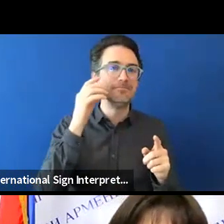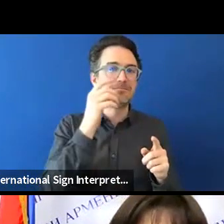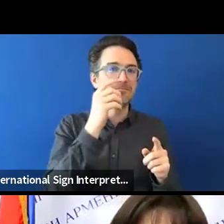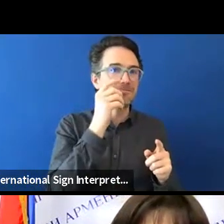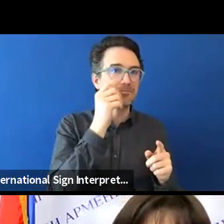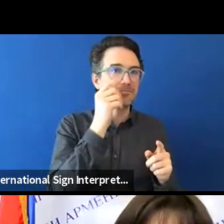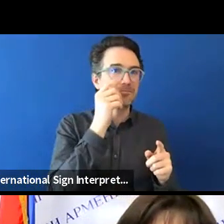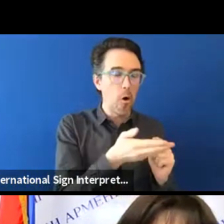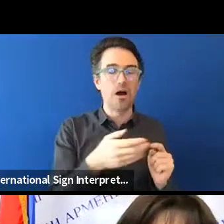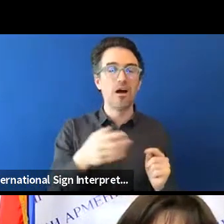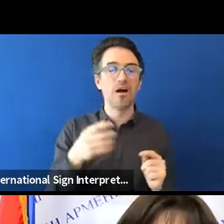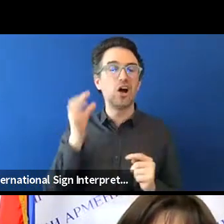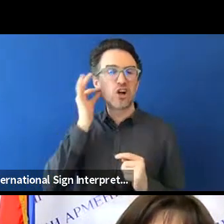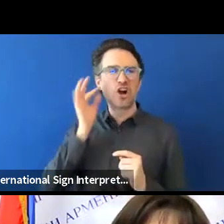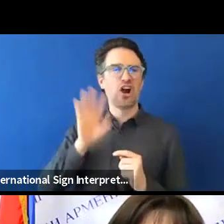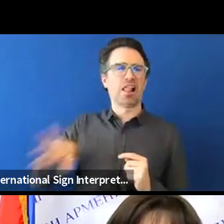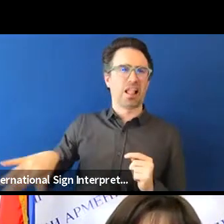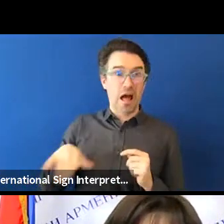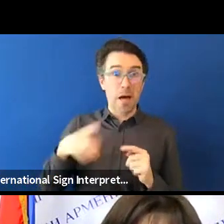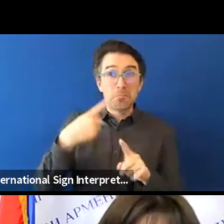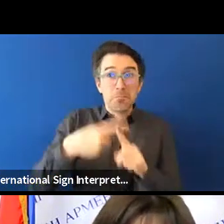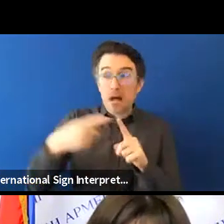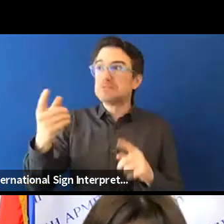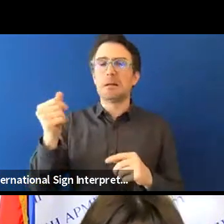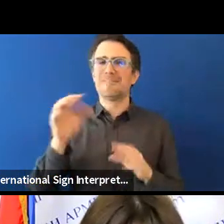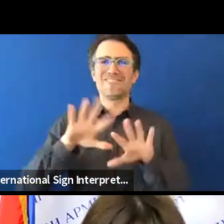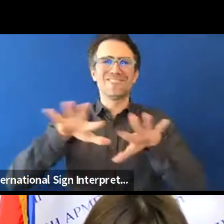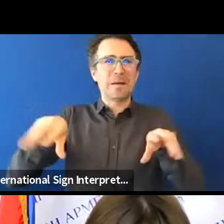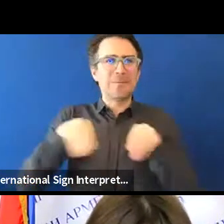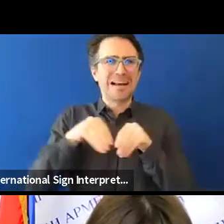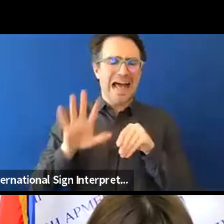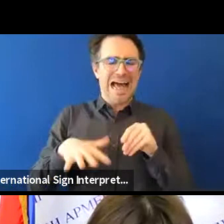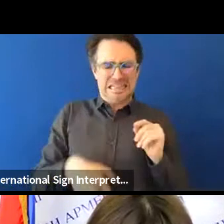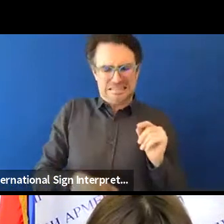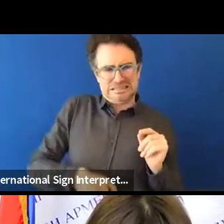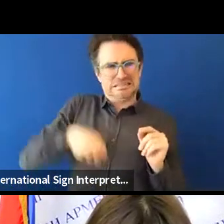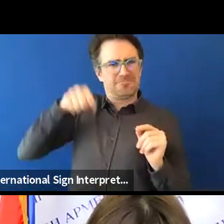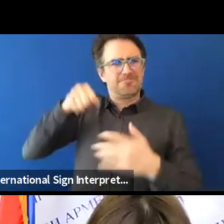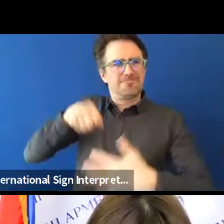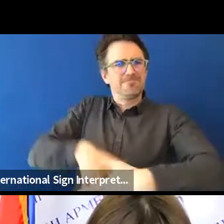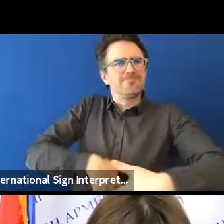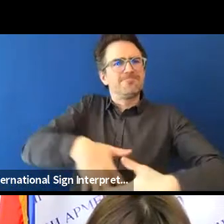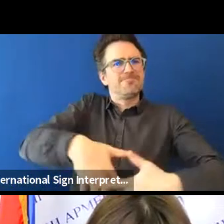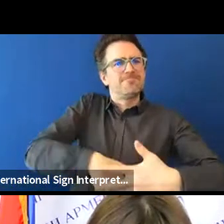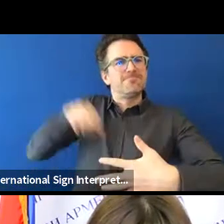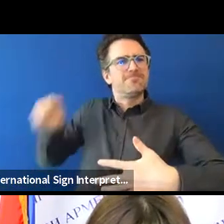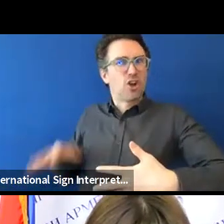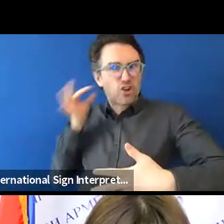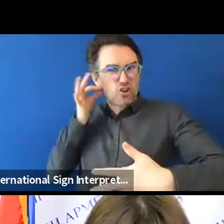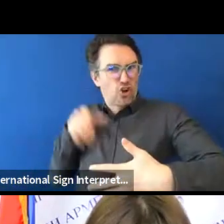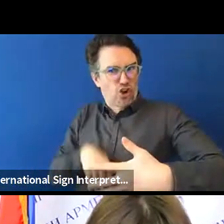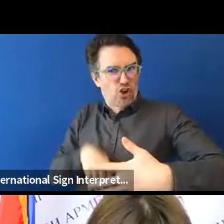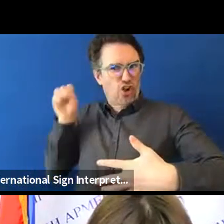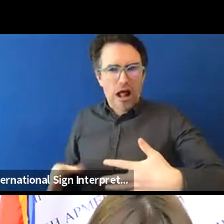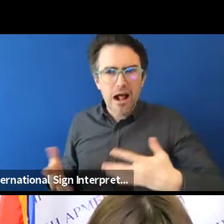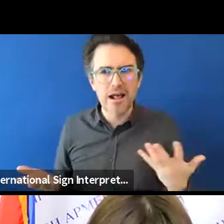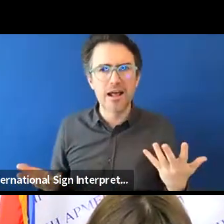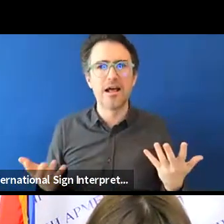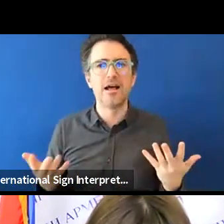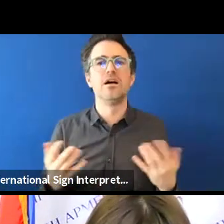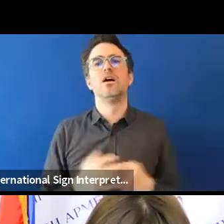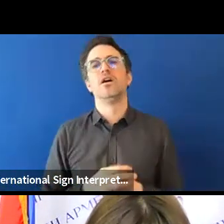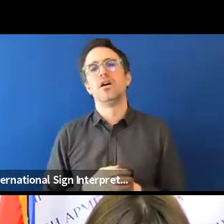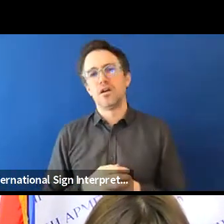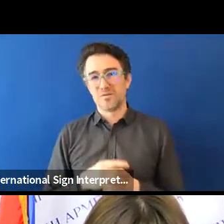of gender-based discrimination. Son preference and resulting practices